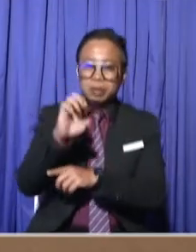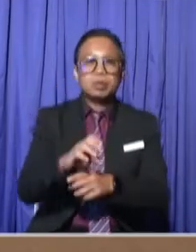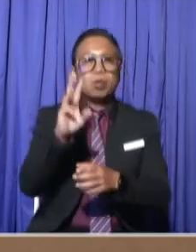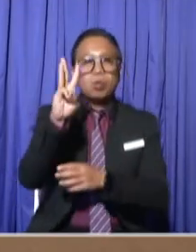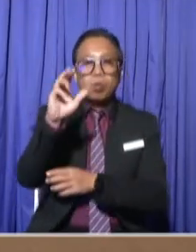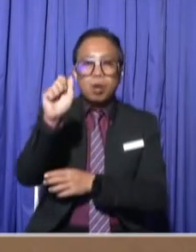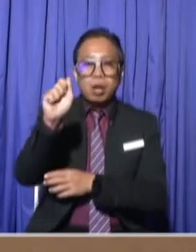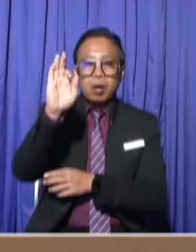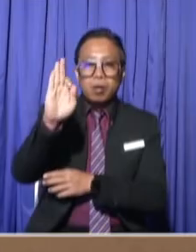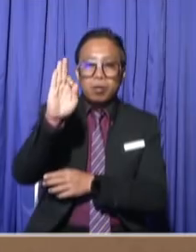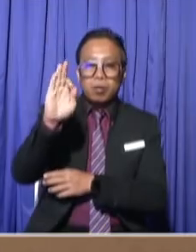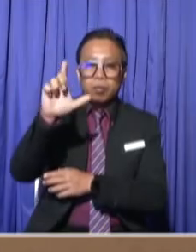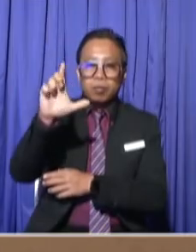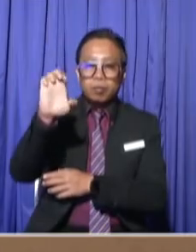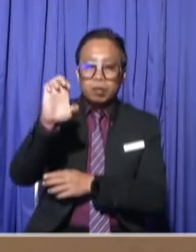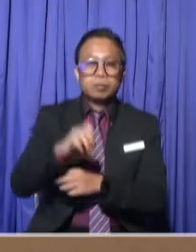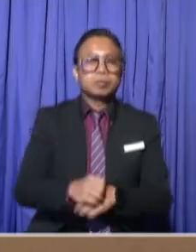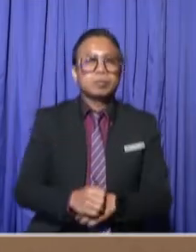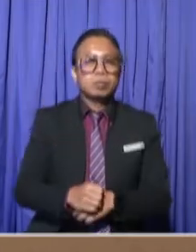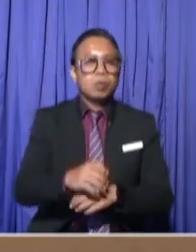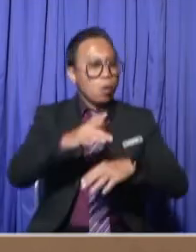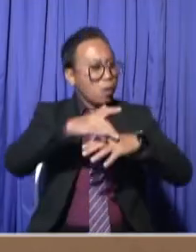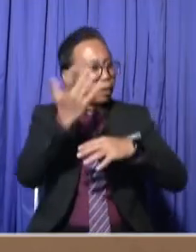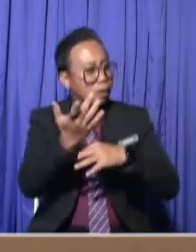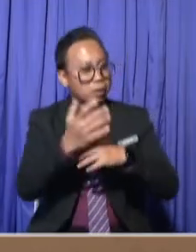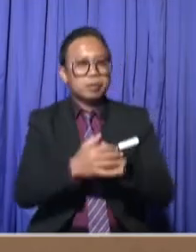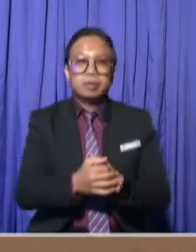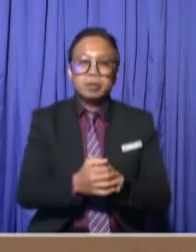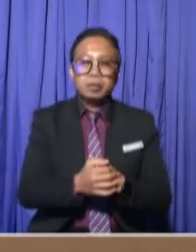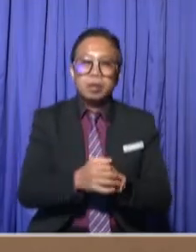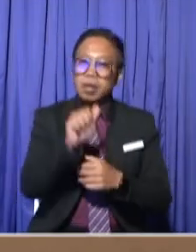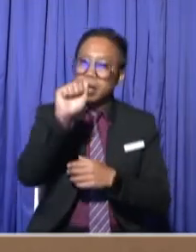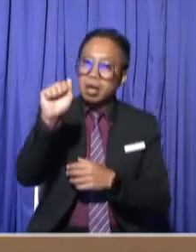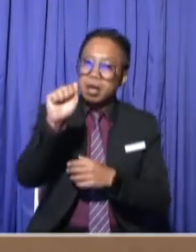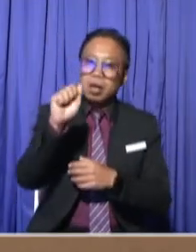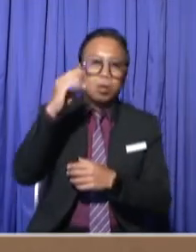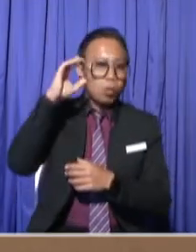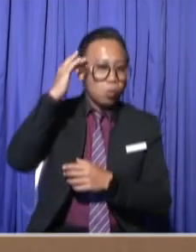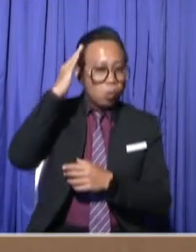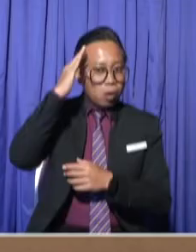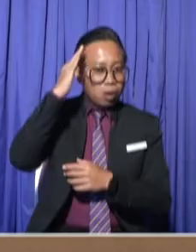waffle. This is what we call as a quarter.